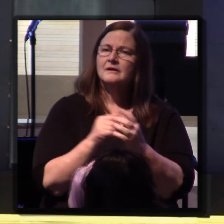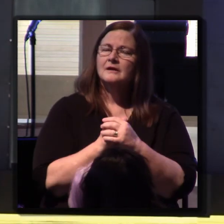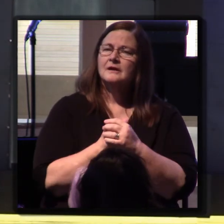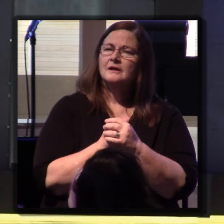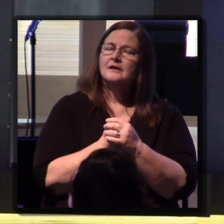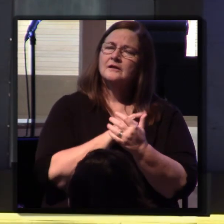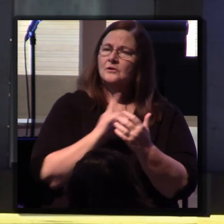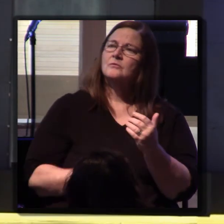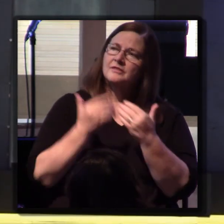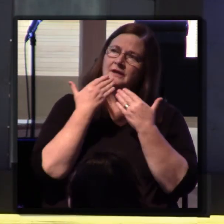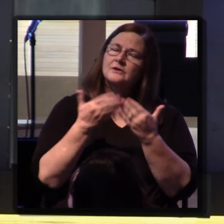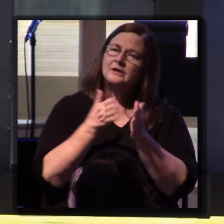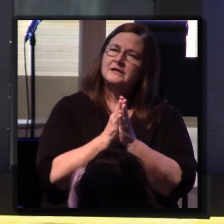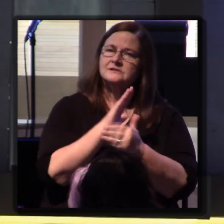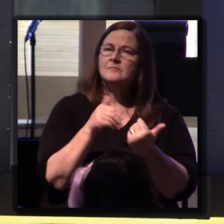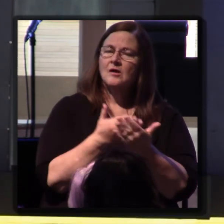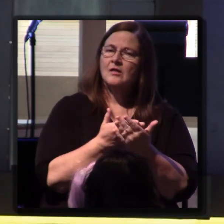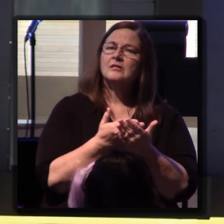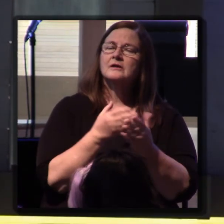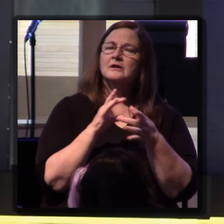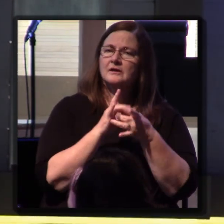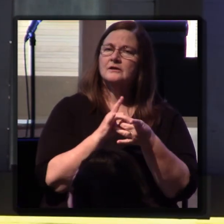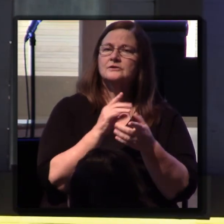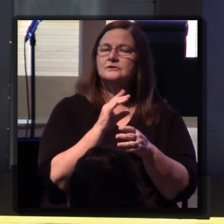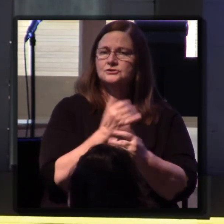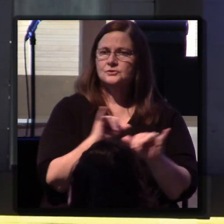love with the people around us. Lord, we thank you.